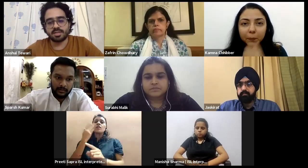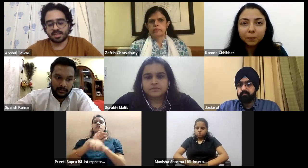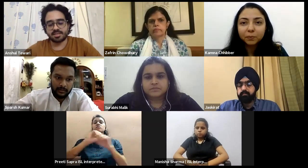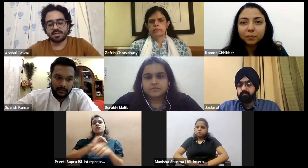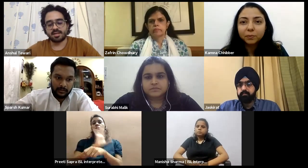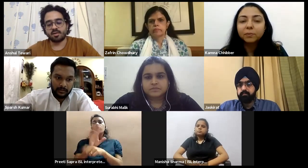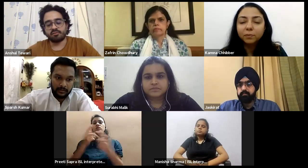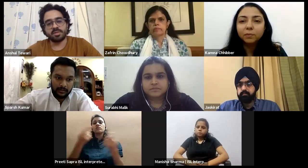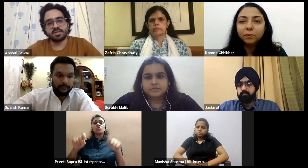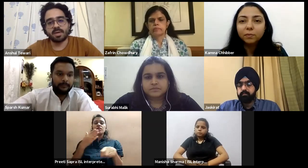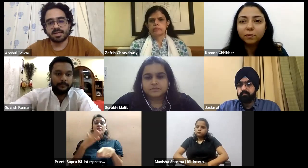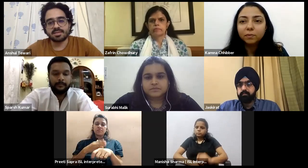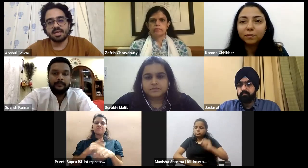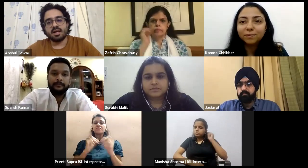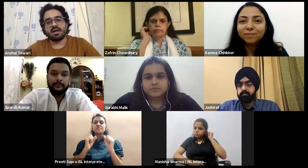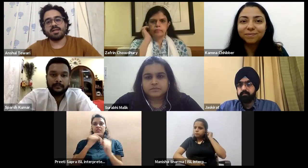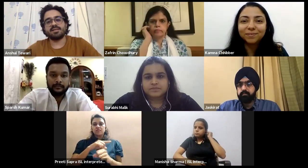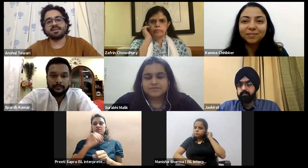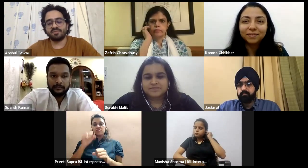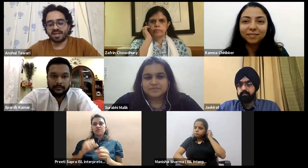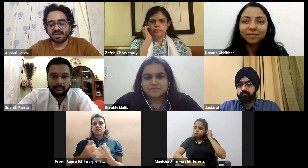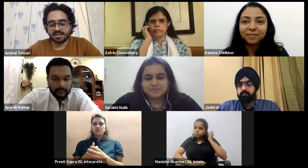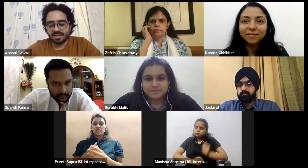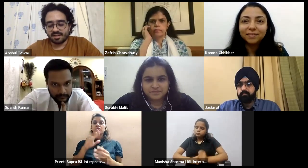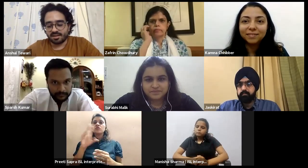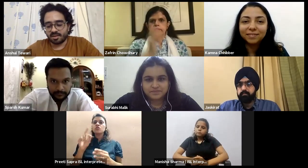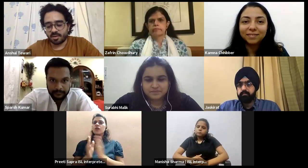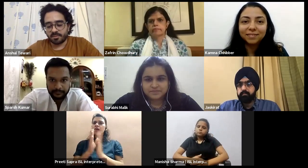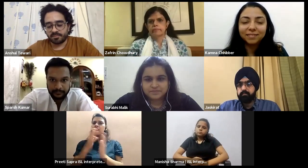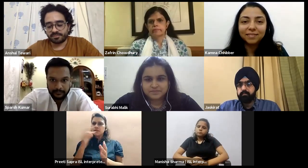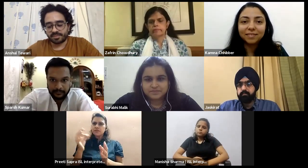what Jaskirat said, right? Confirmation bias. I think somewhere,